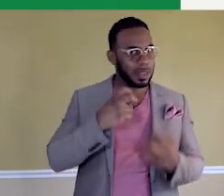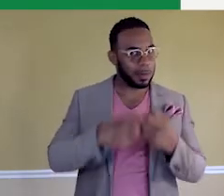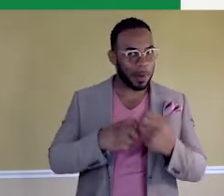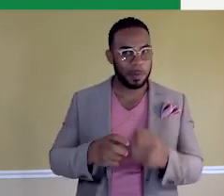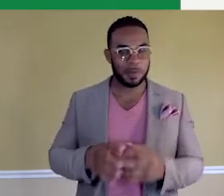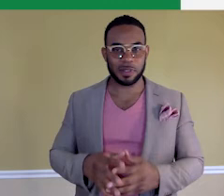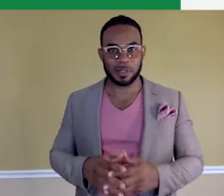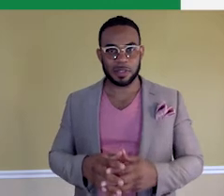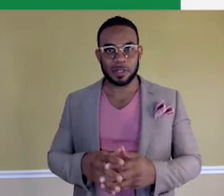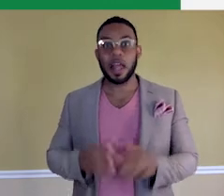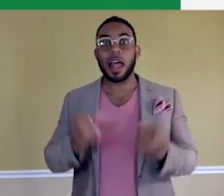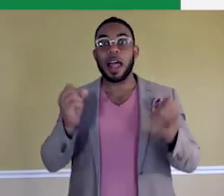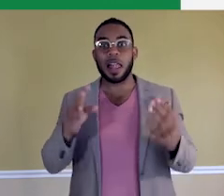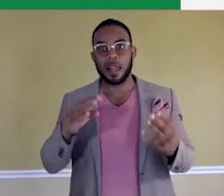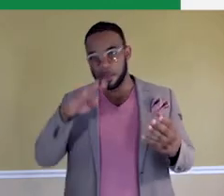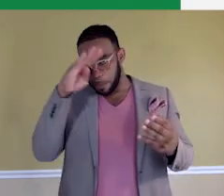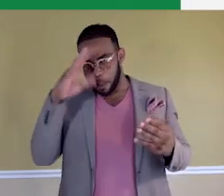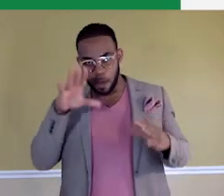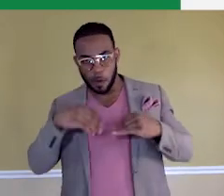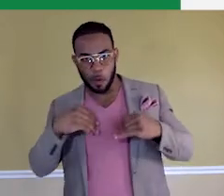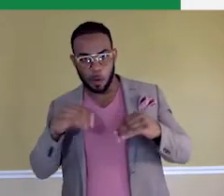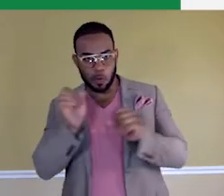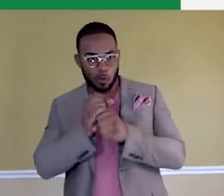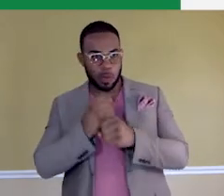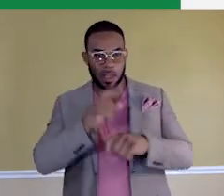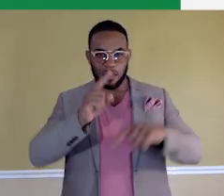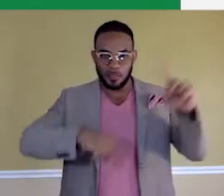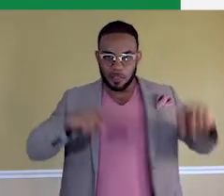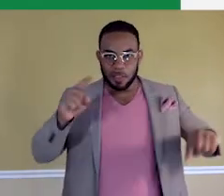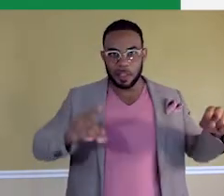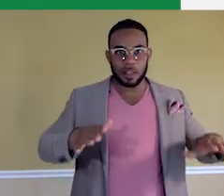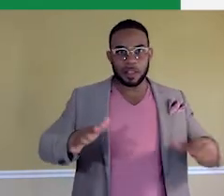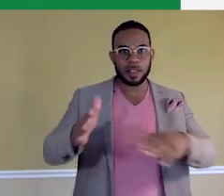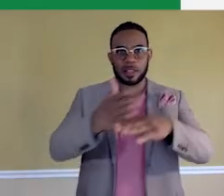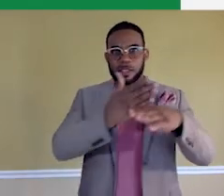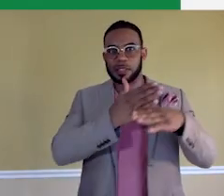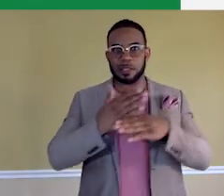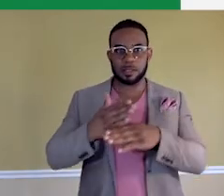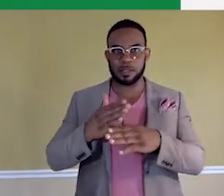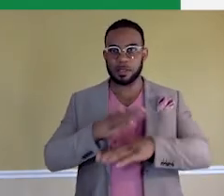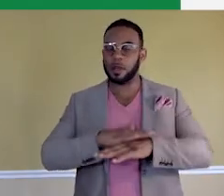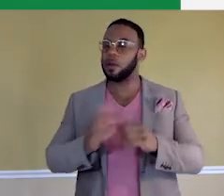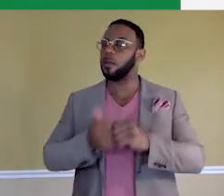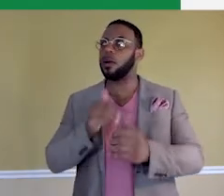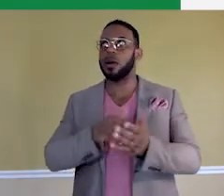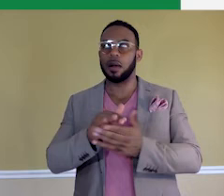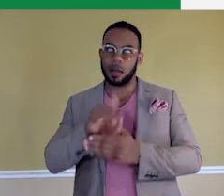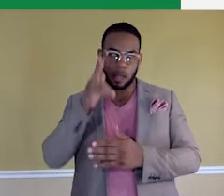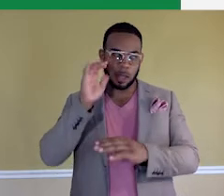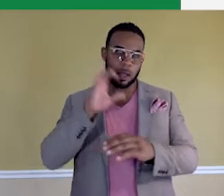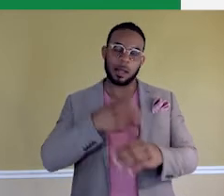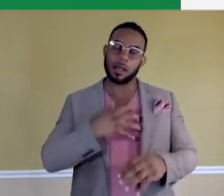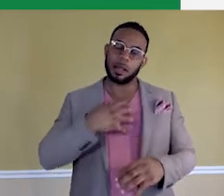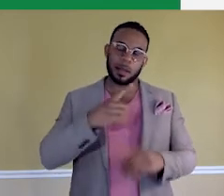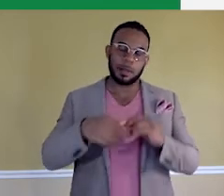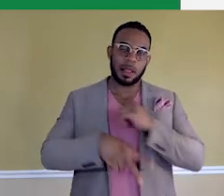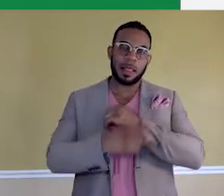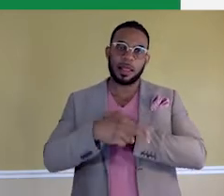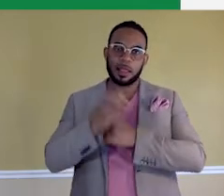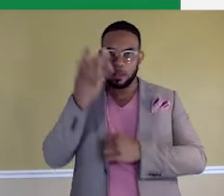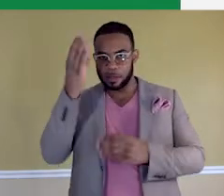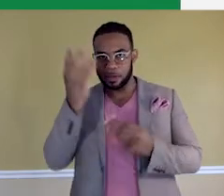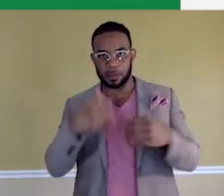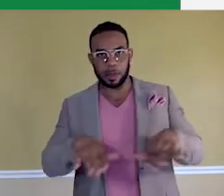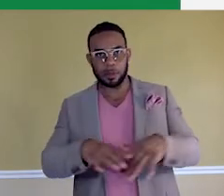problem. There are lots of Black content creators on various online sharing platforms. And more often than not, I hear complaints about the theft of their